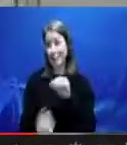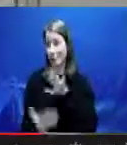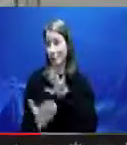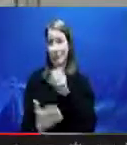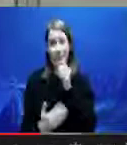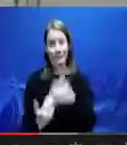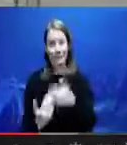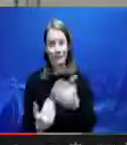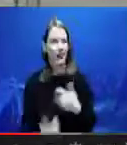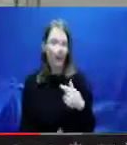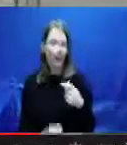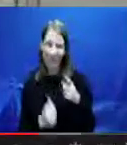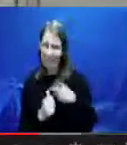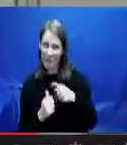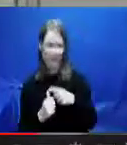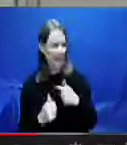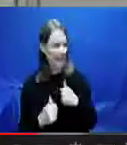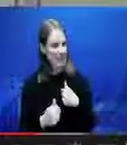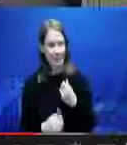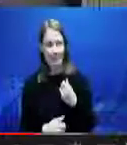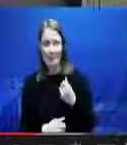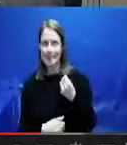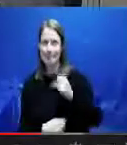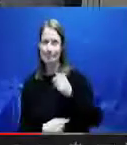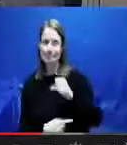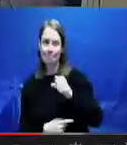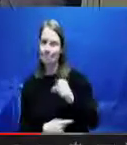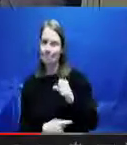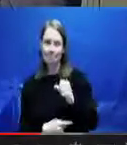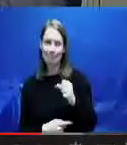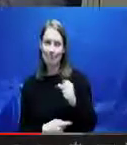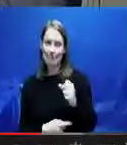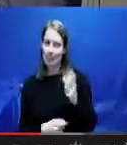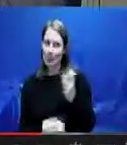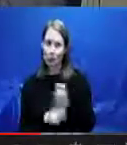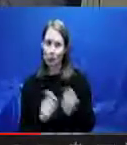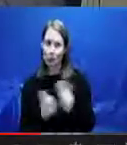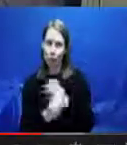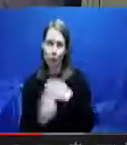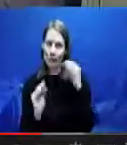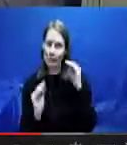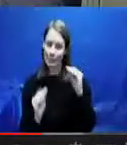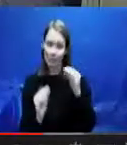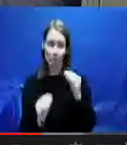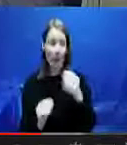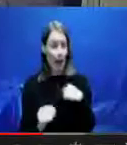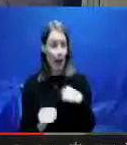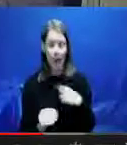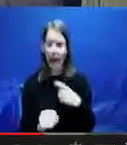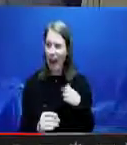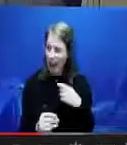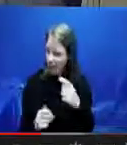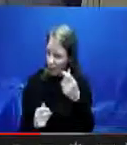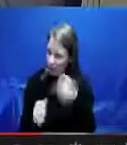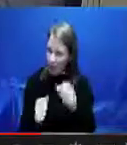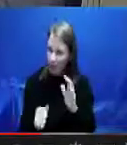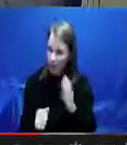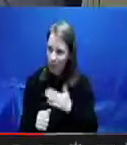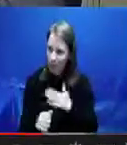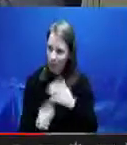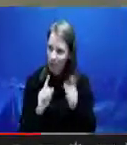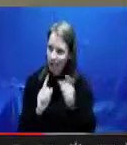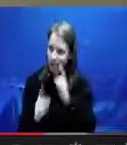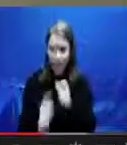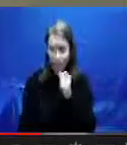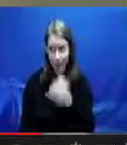it. I kind of held on to some of my old ideas about things. It's like I remember our first conversations at the beginning of the year, and they weren't the happiest conversations. You're much